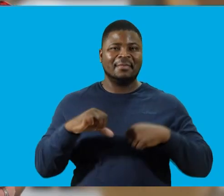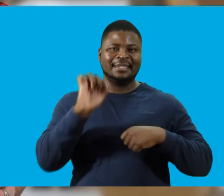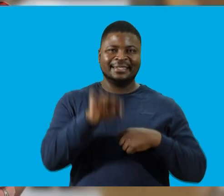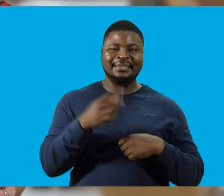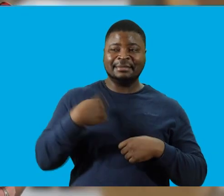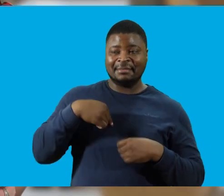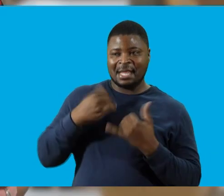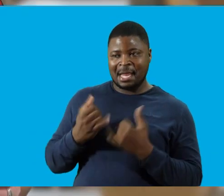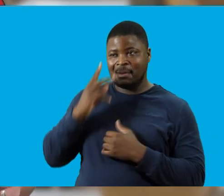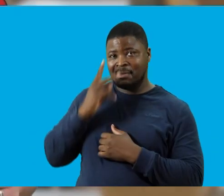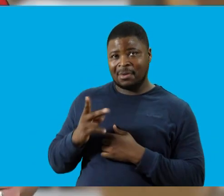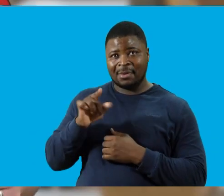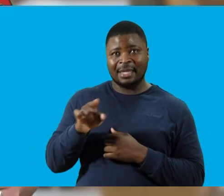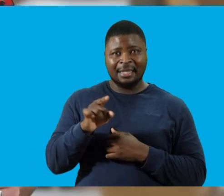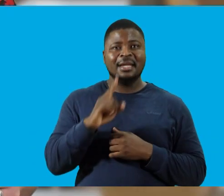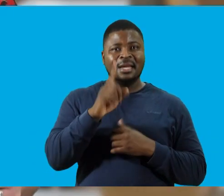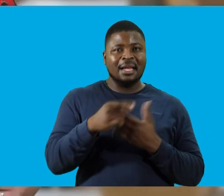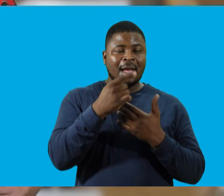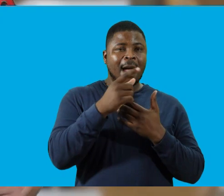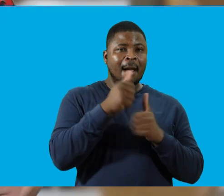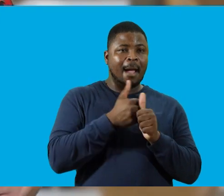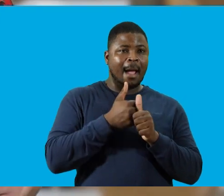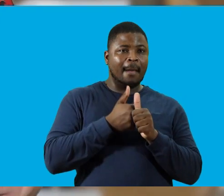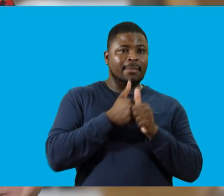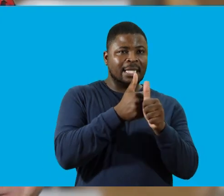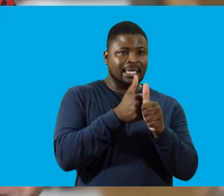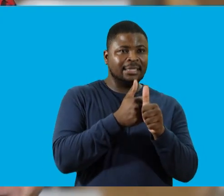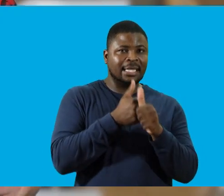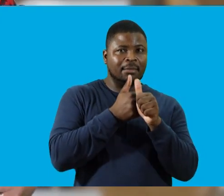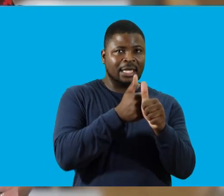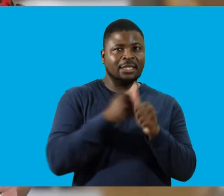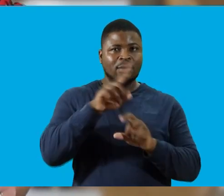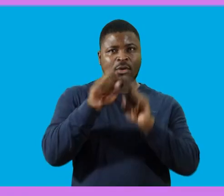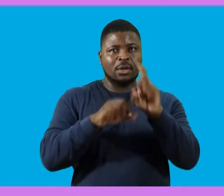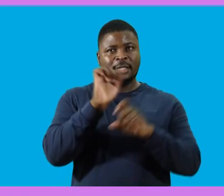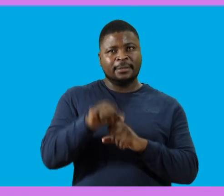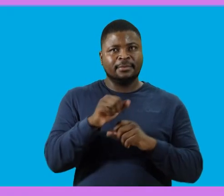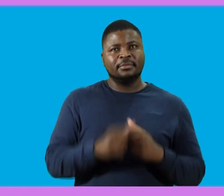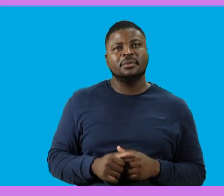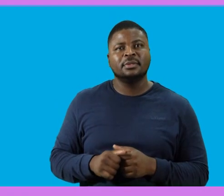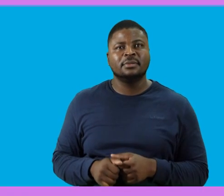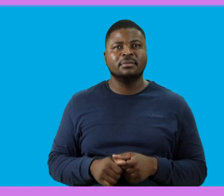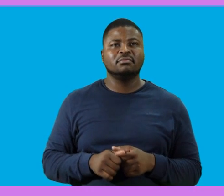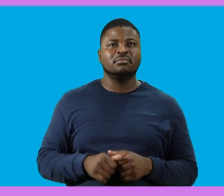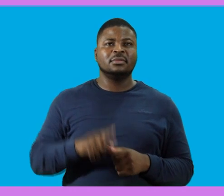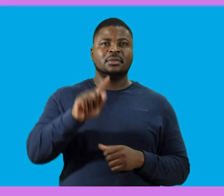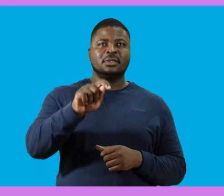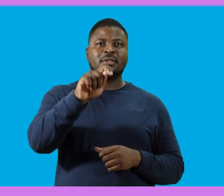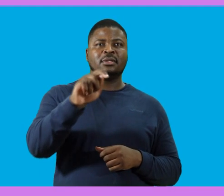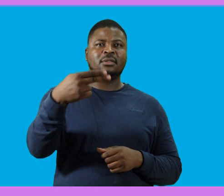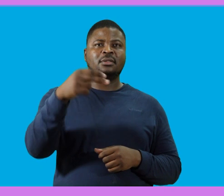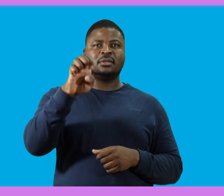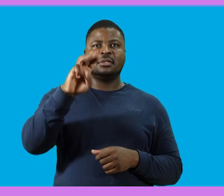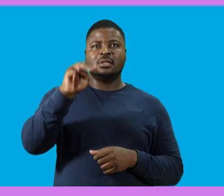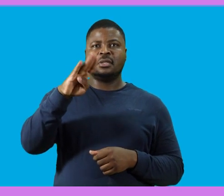Welcome back. Let's look at some application questions. Temba is a student who works as a caddy at a golf